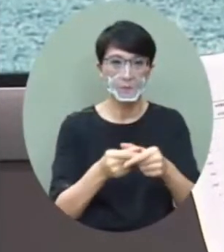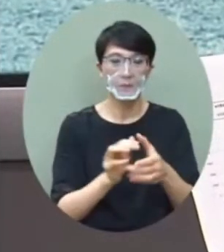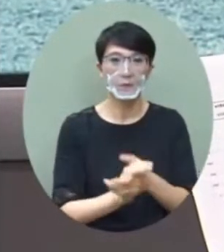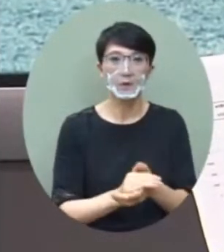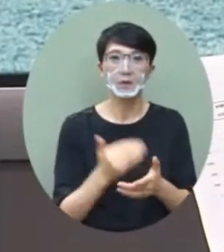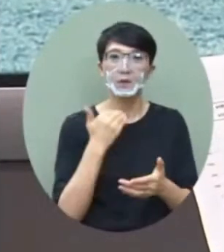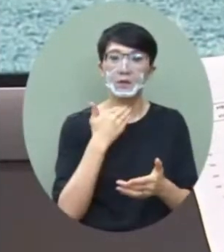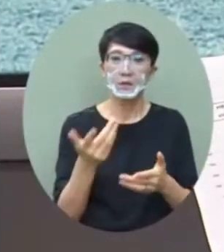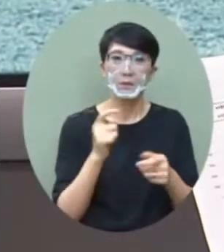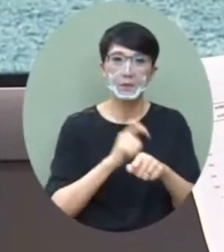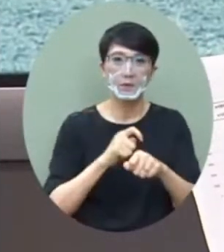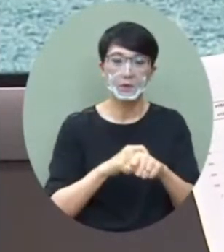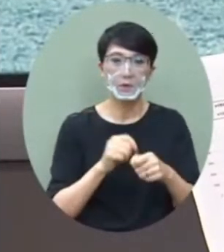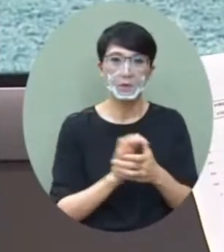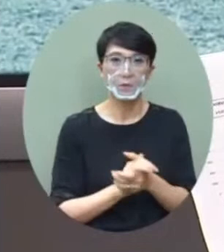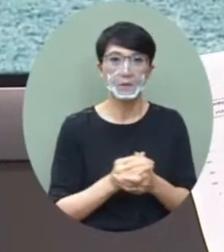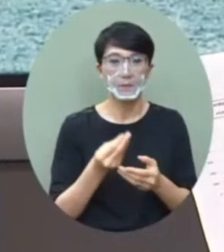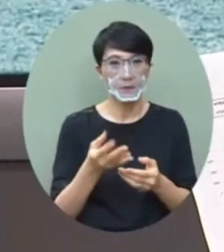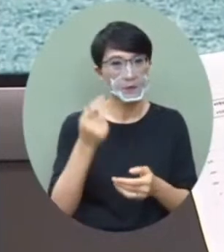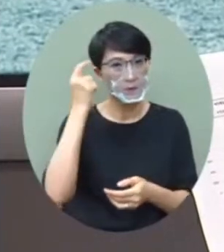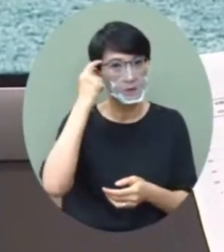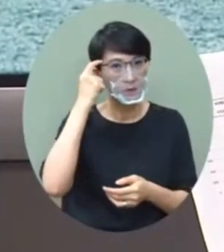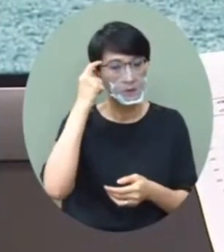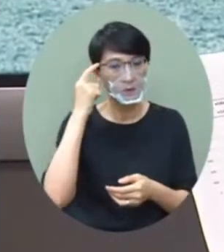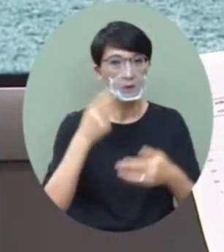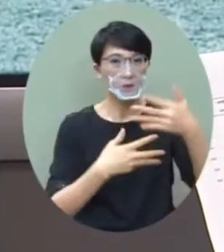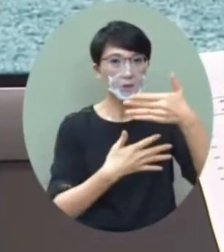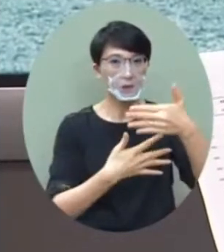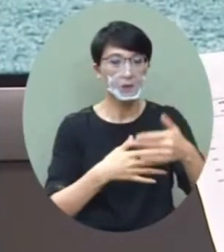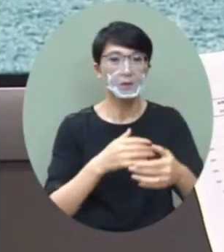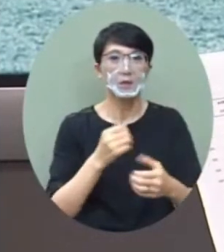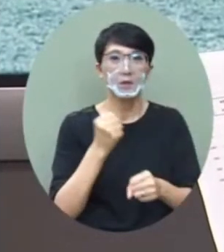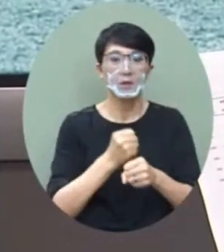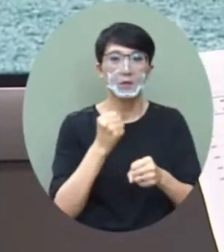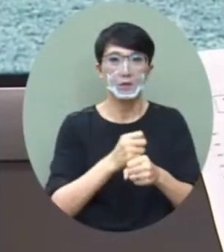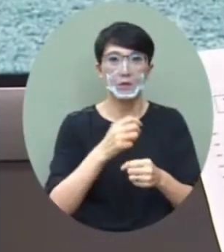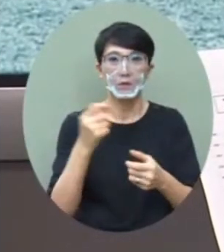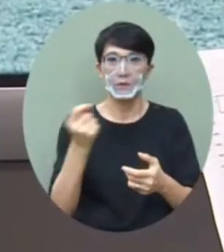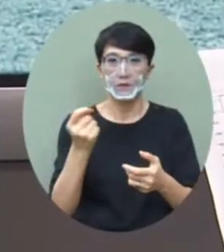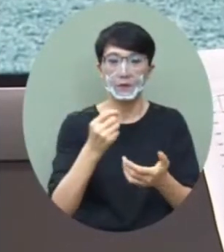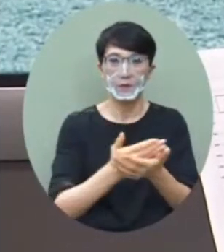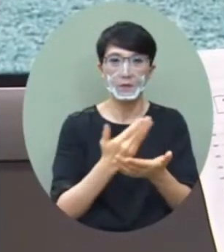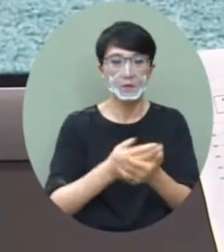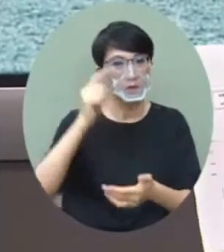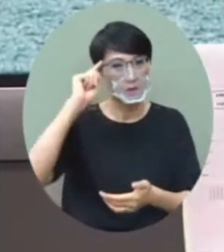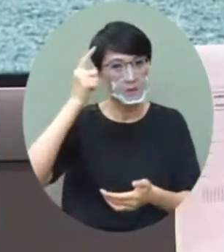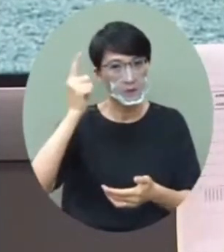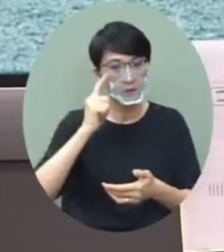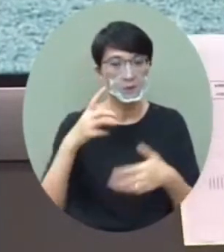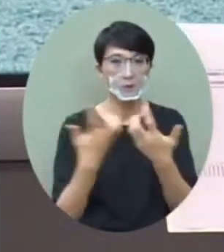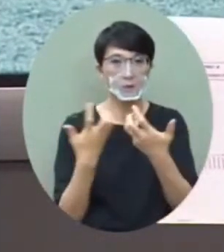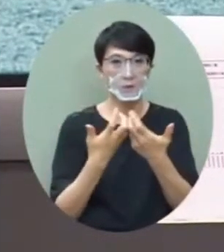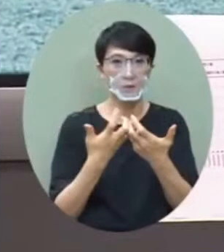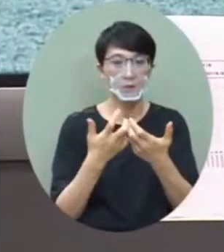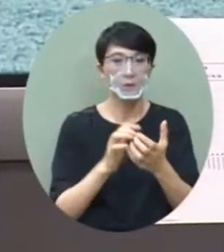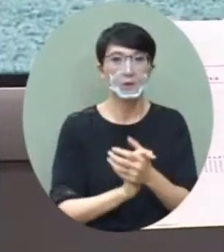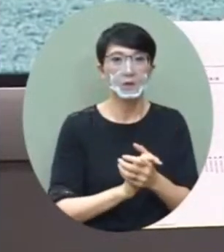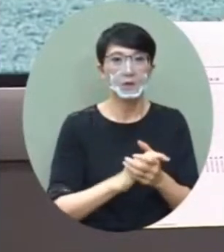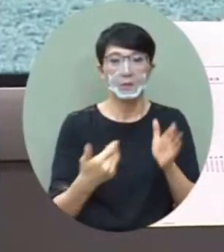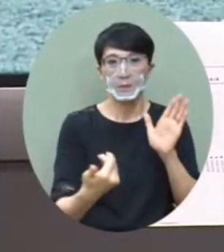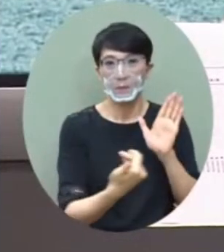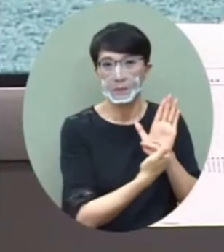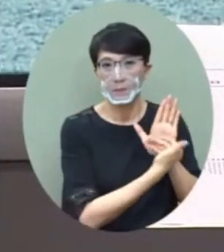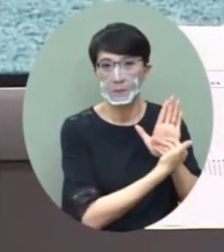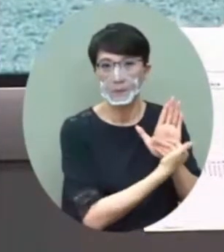184,390 cases tested positive using RAT. They're required to tell us the date of their